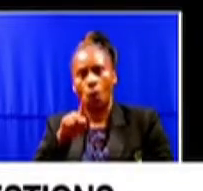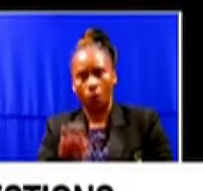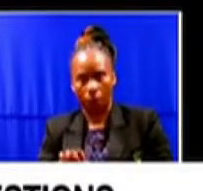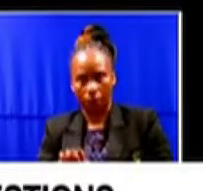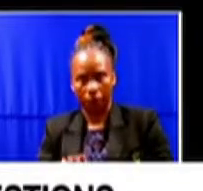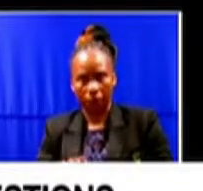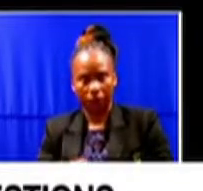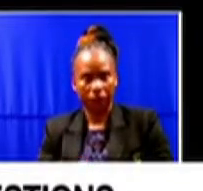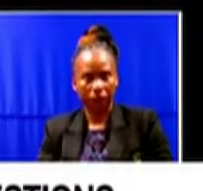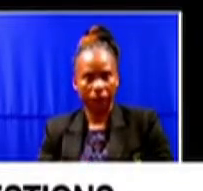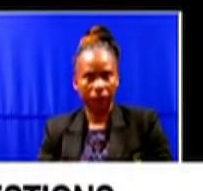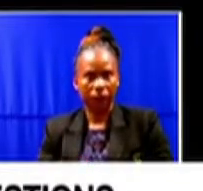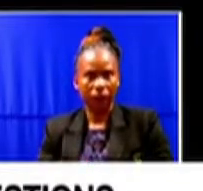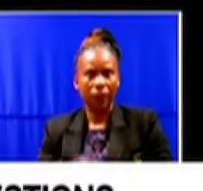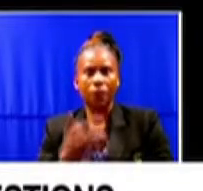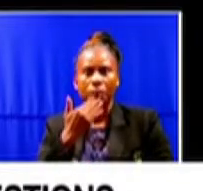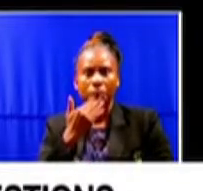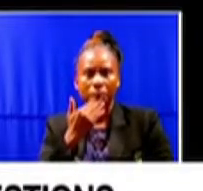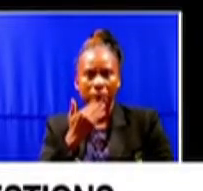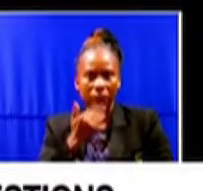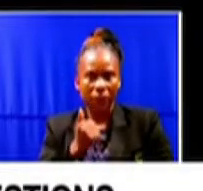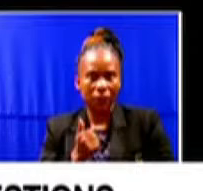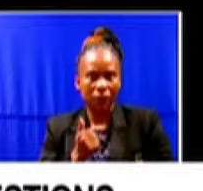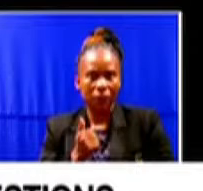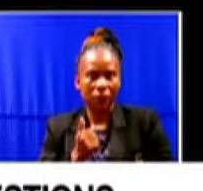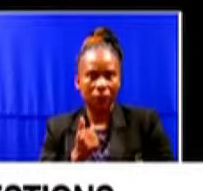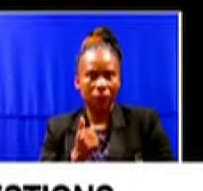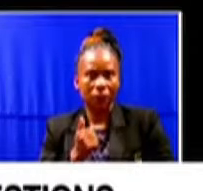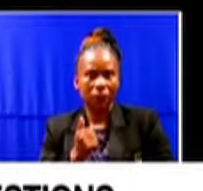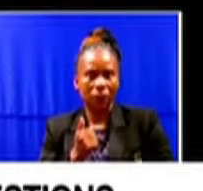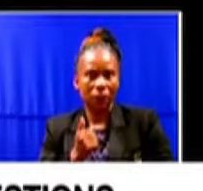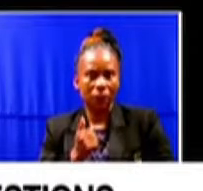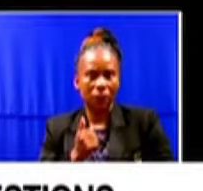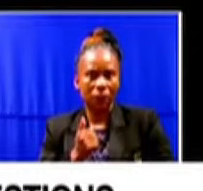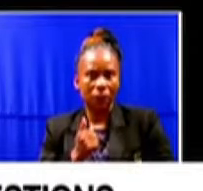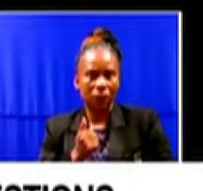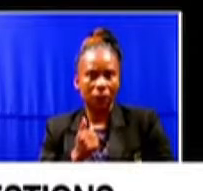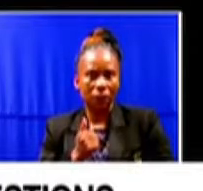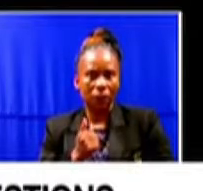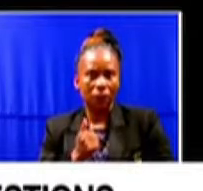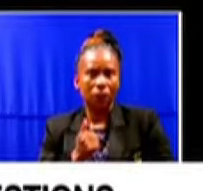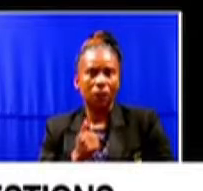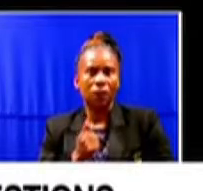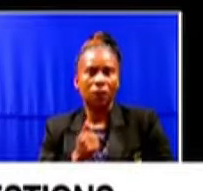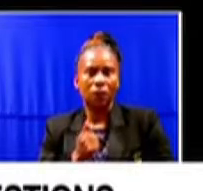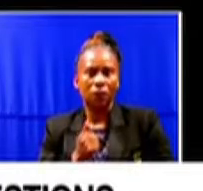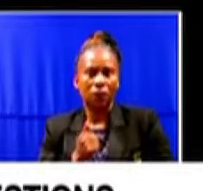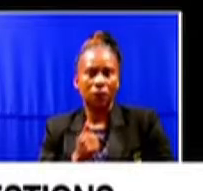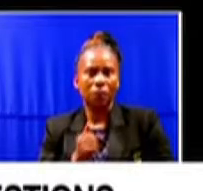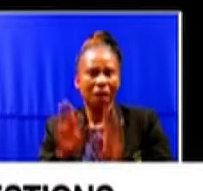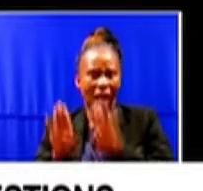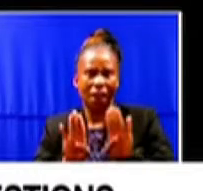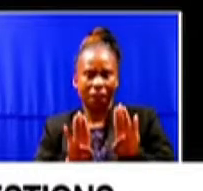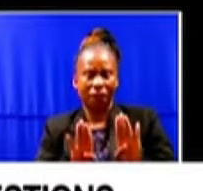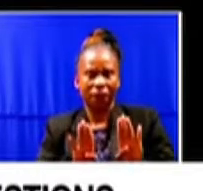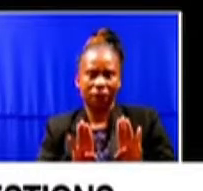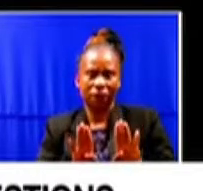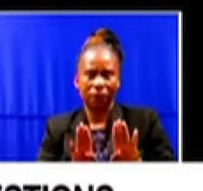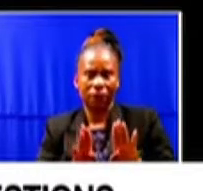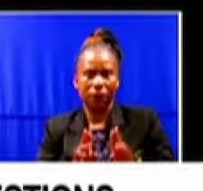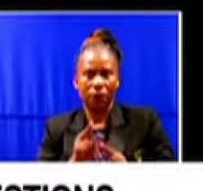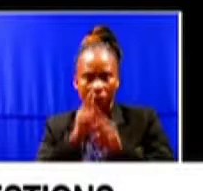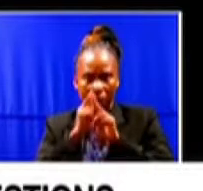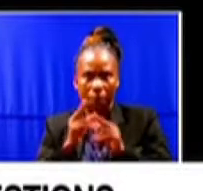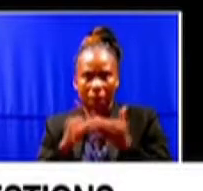concerned about. Please, can you be in order, all of you? Honorable members, stop talking across